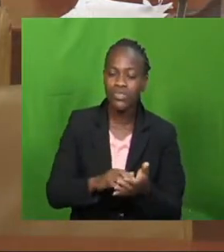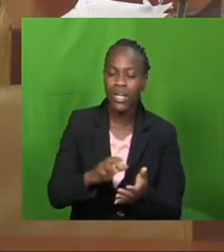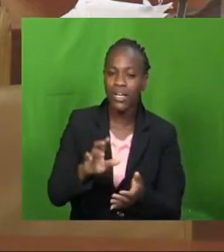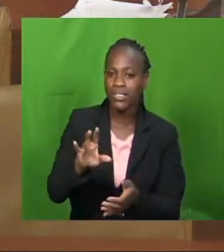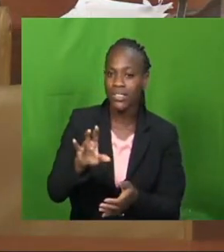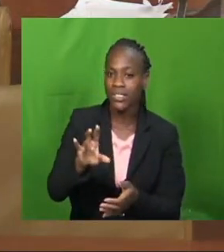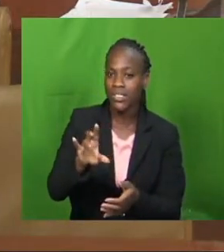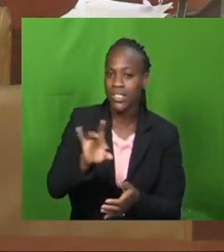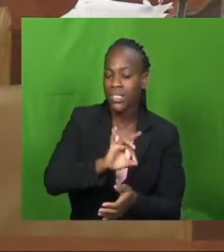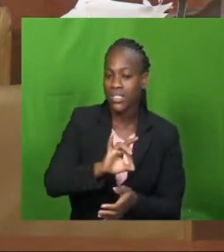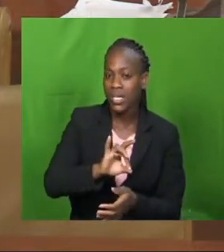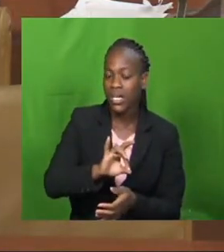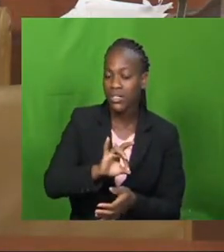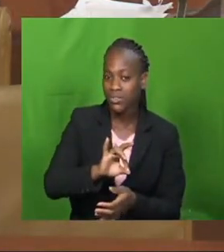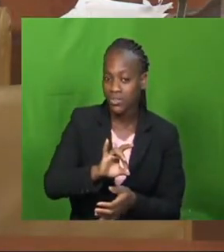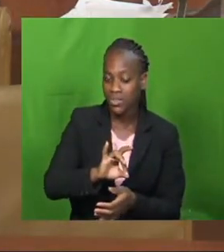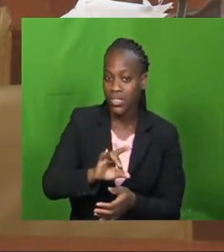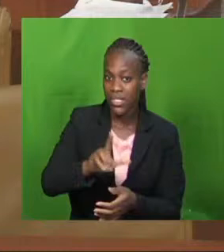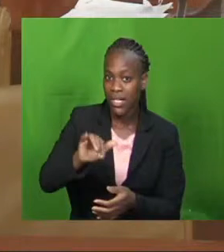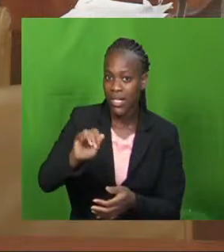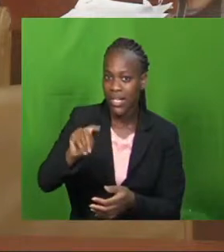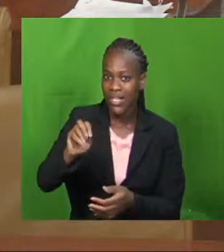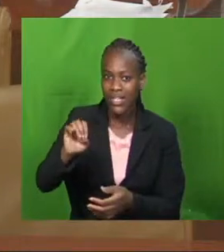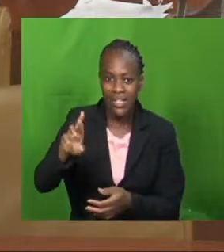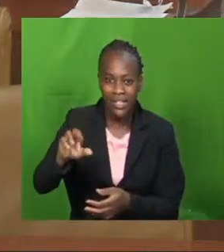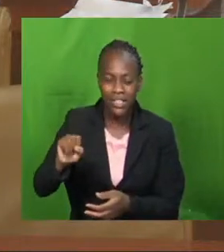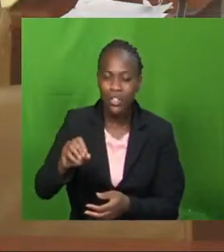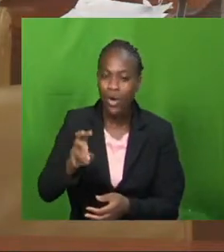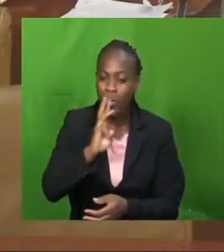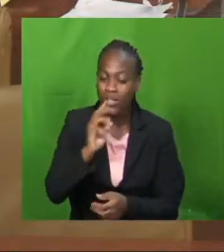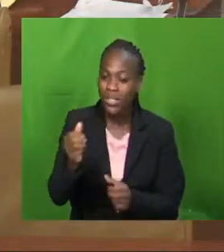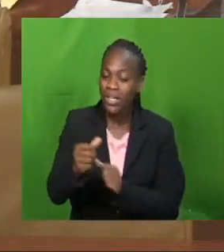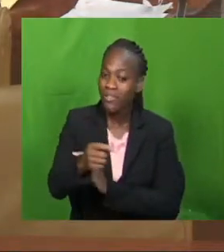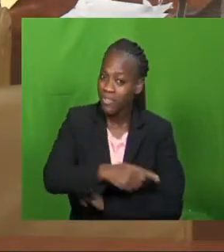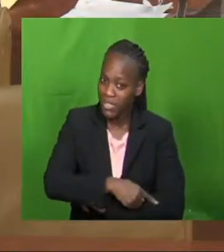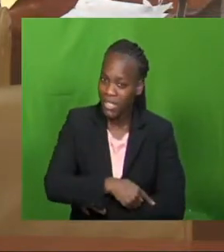2,800 meter cube per day. The demand is